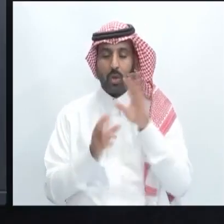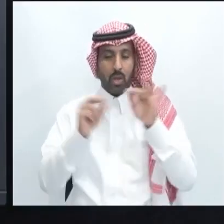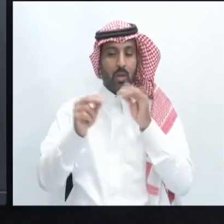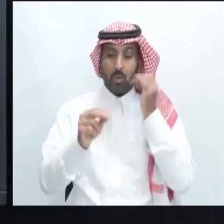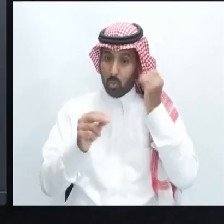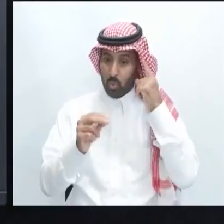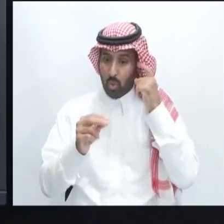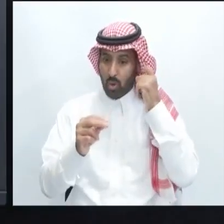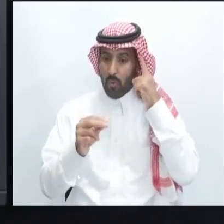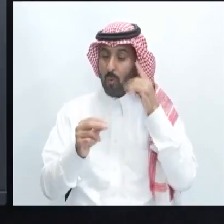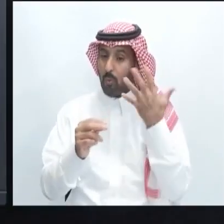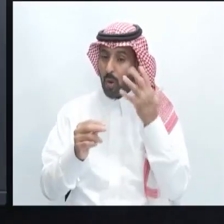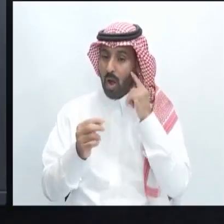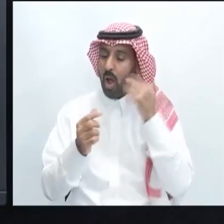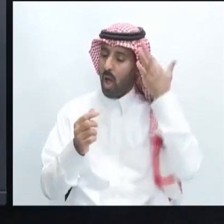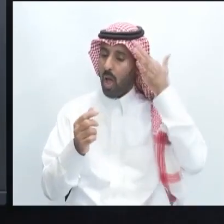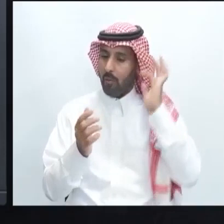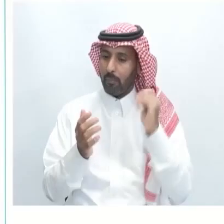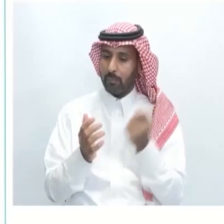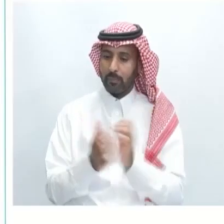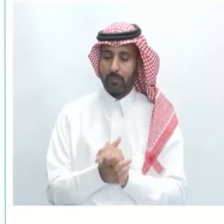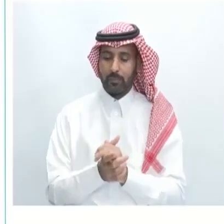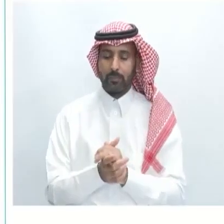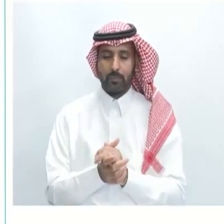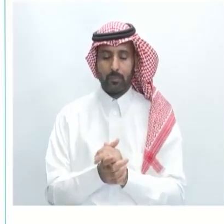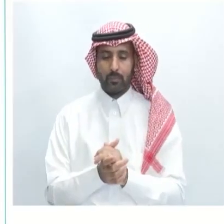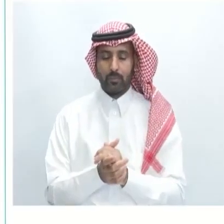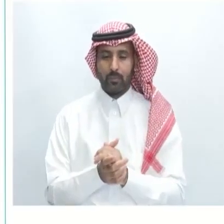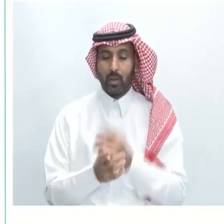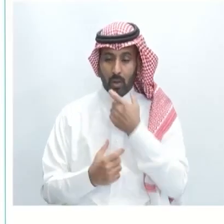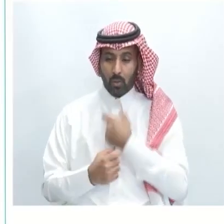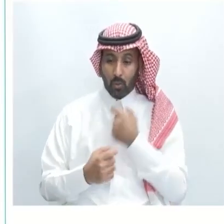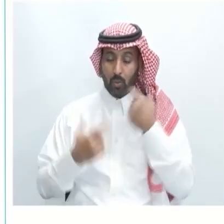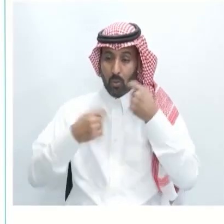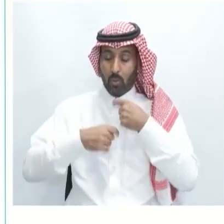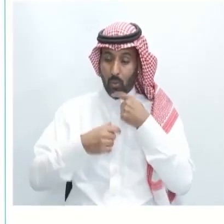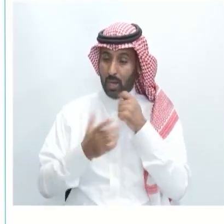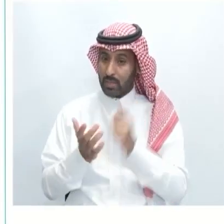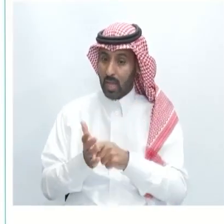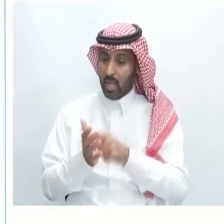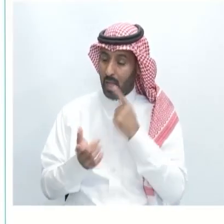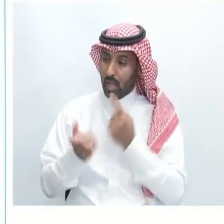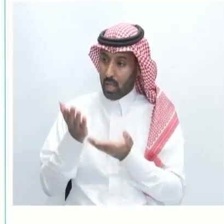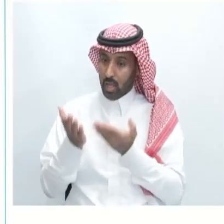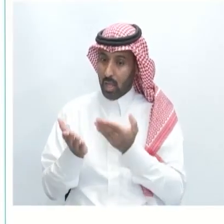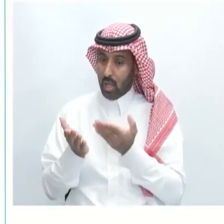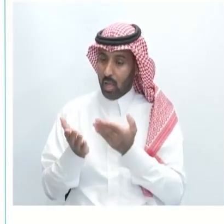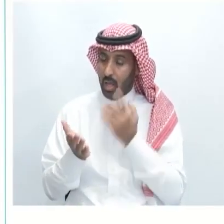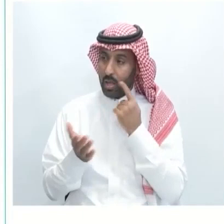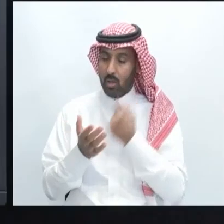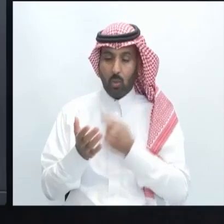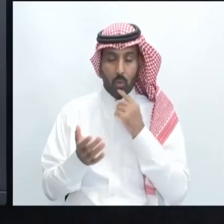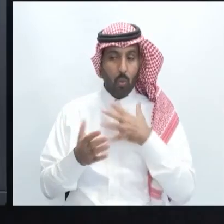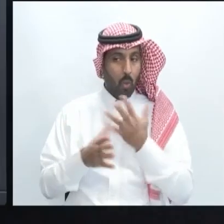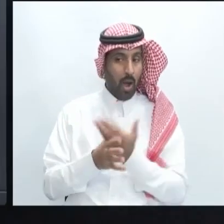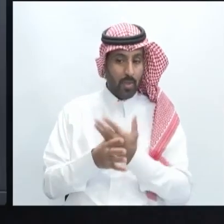whatever topic you want. What about lawyers? Why aren't they satisfied? Lawyers, why